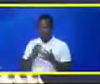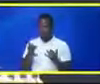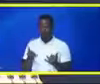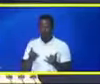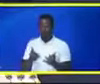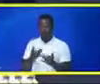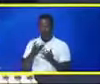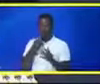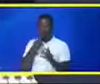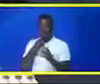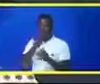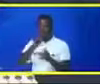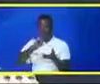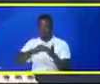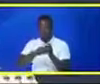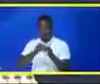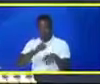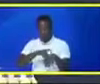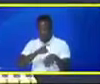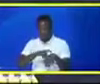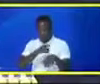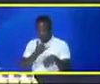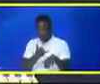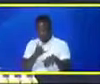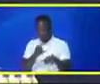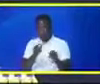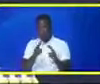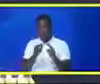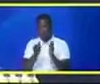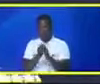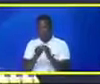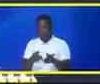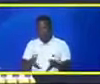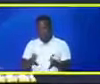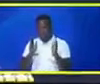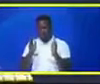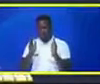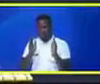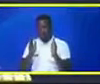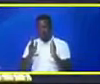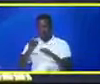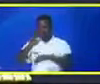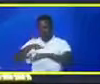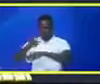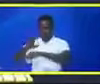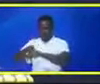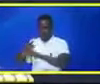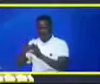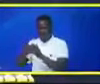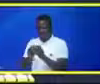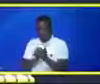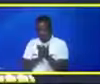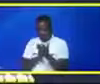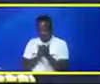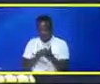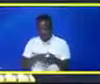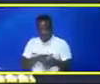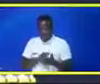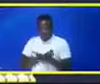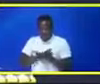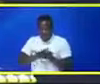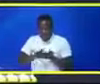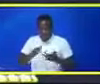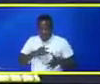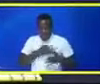take 1 minute from my time that is left to make a very desperate call from a sincere heart that loves you truly